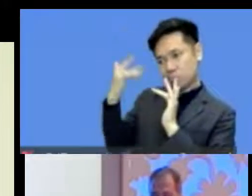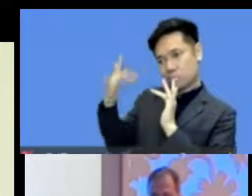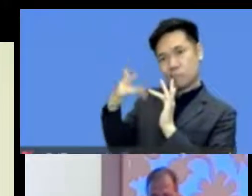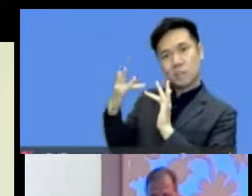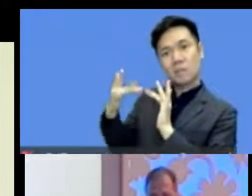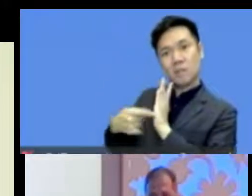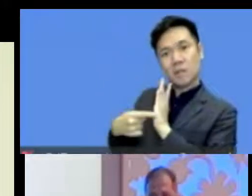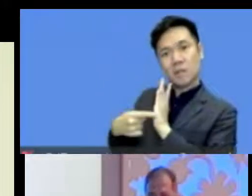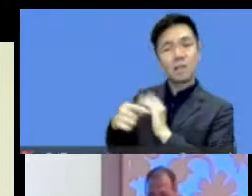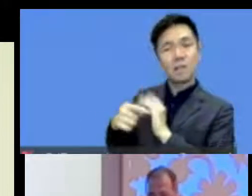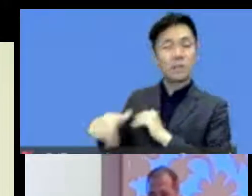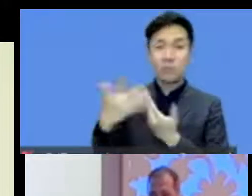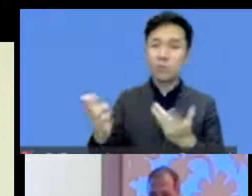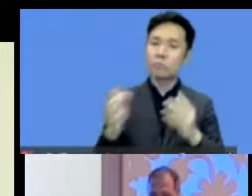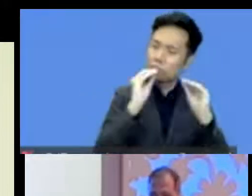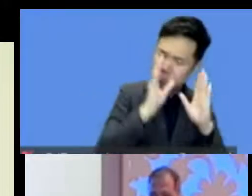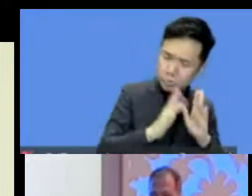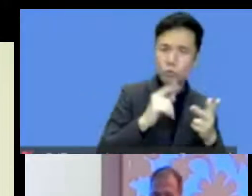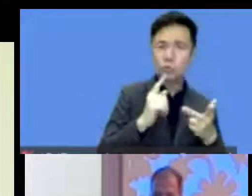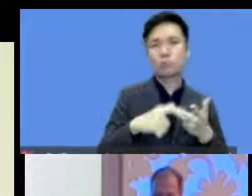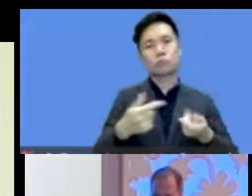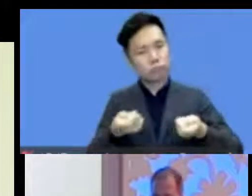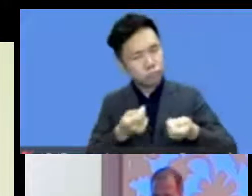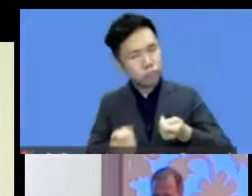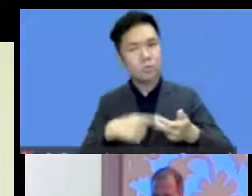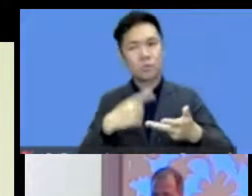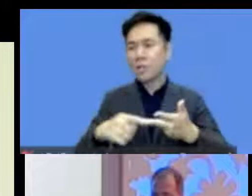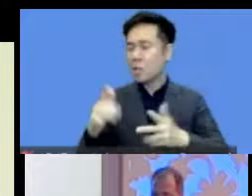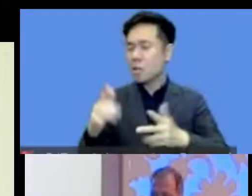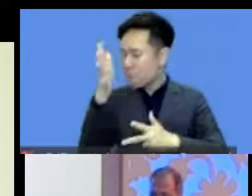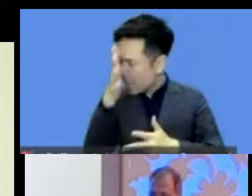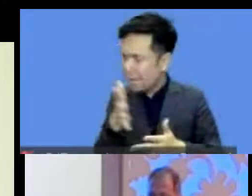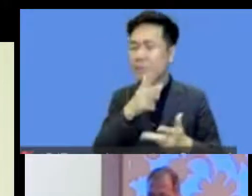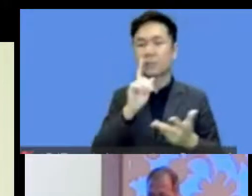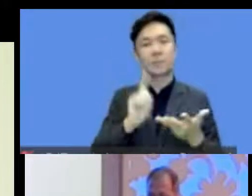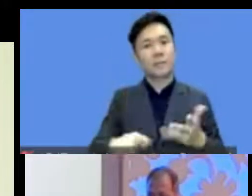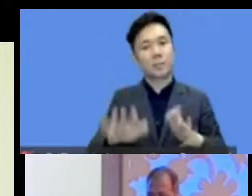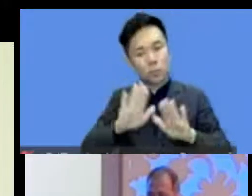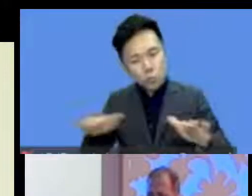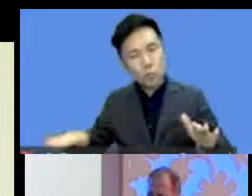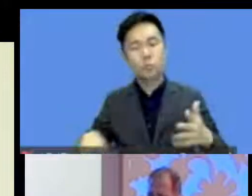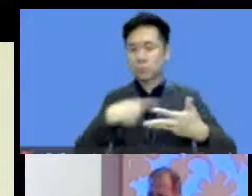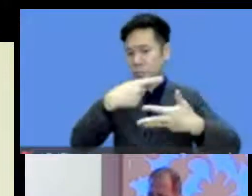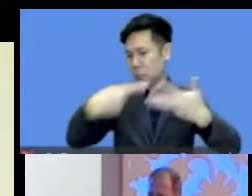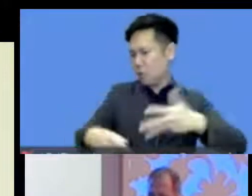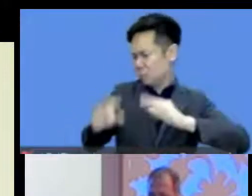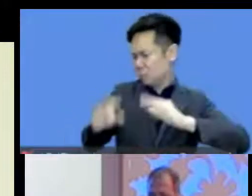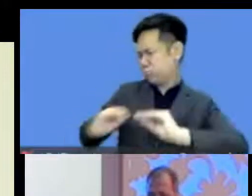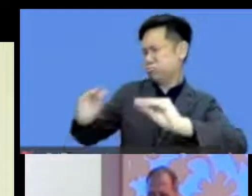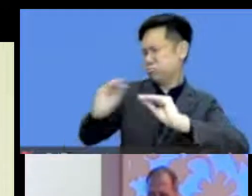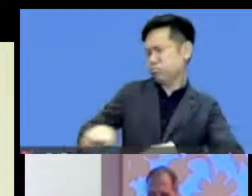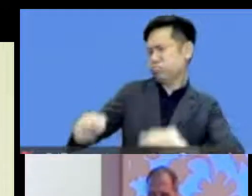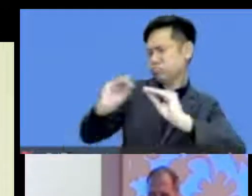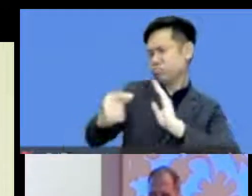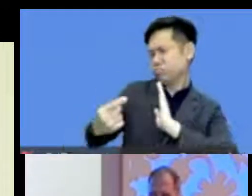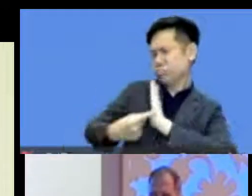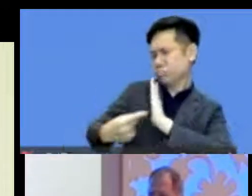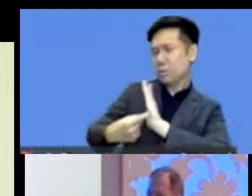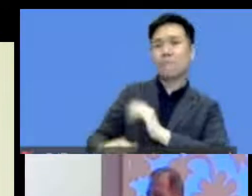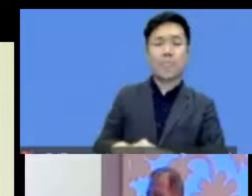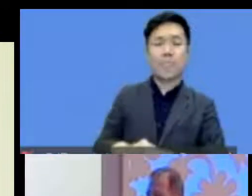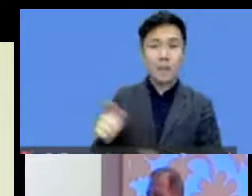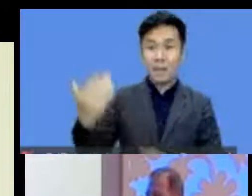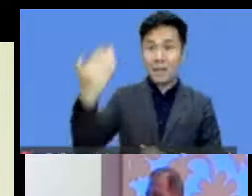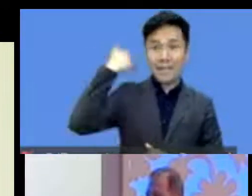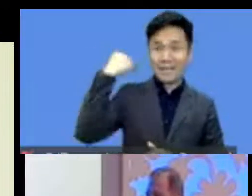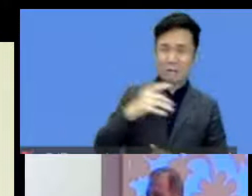educators, administrators, teachers, and learners, including the parents. And we need to revise our outdated